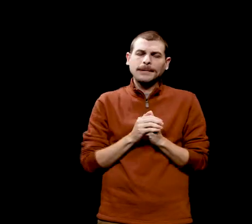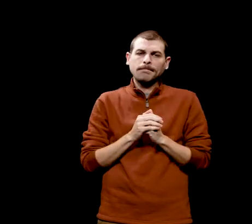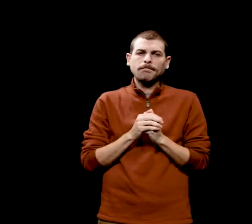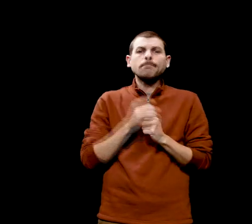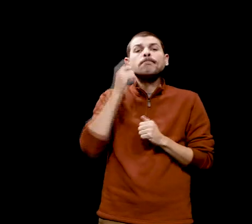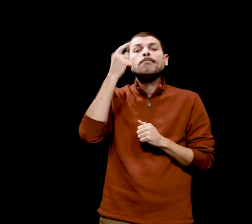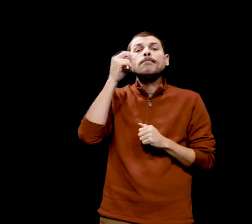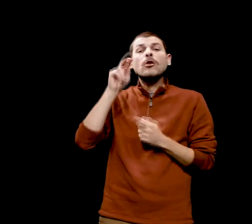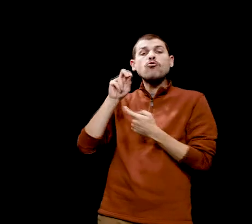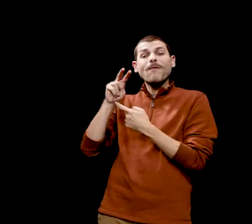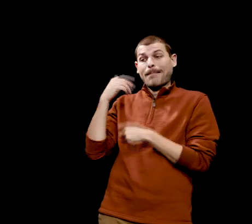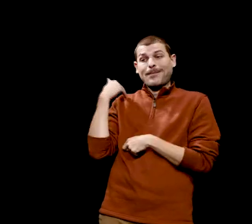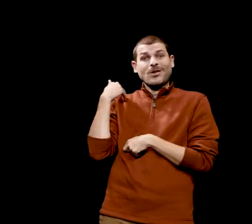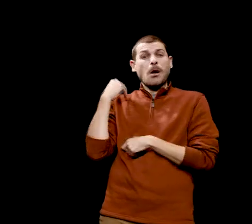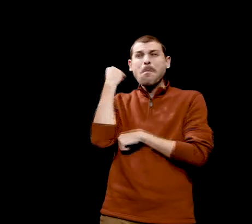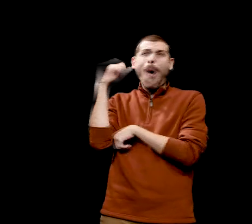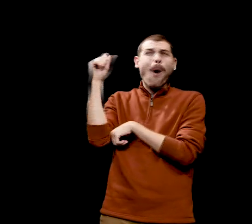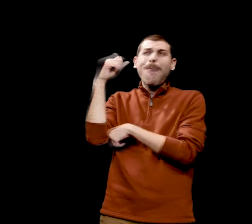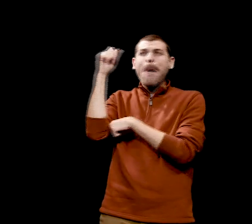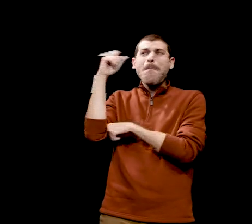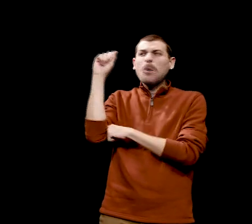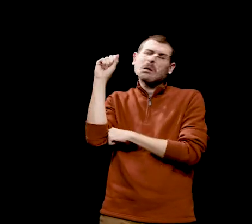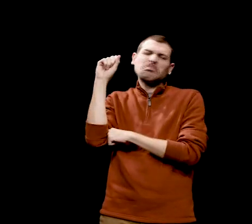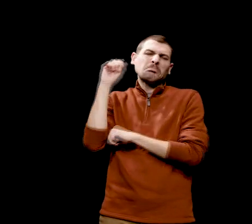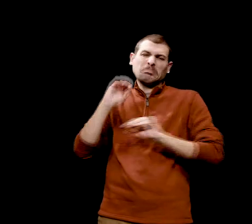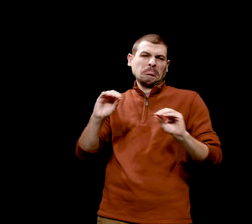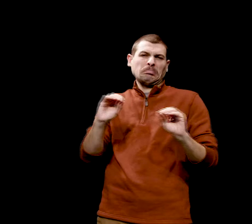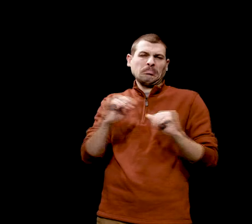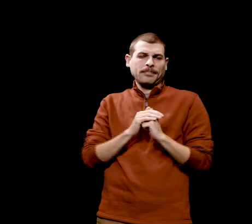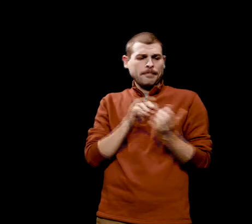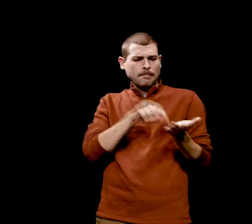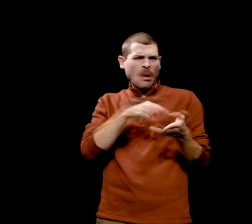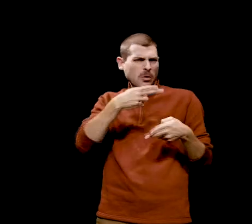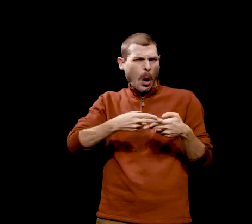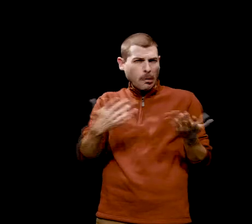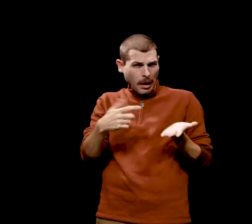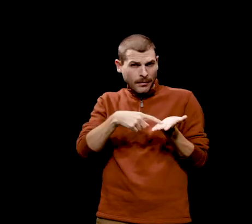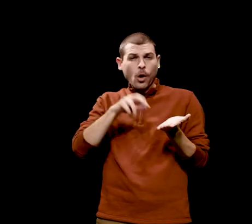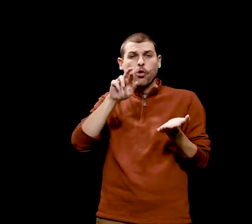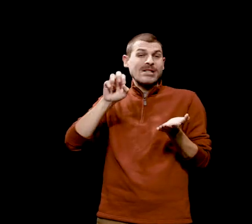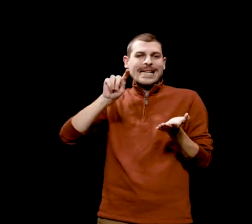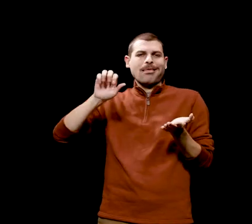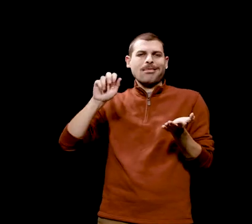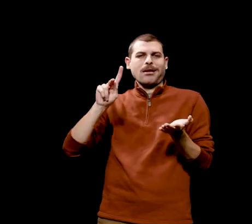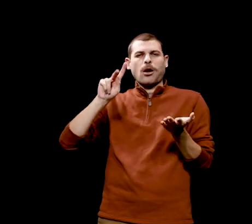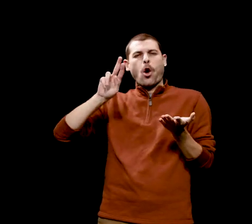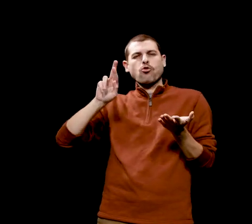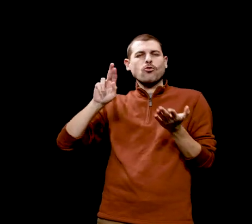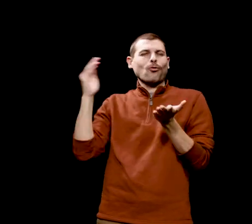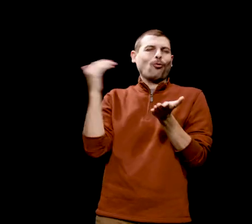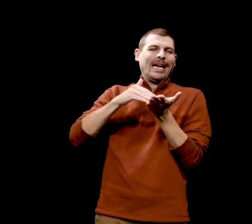demonstrating in the streets. And what it was called was Rethinking Public Safety. And what was in that plan was what we had been hearing from